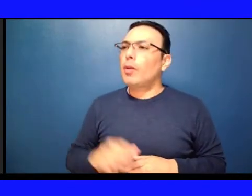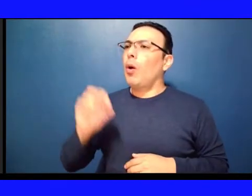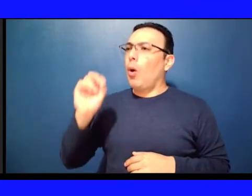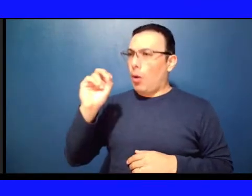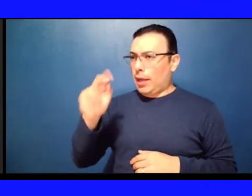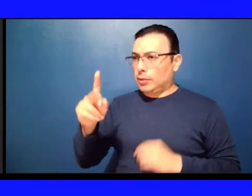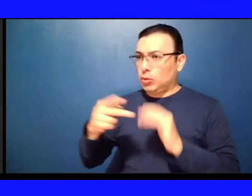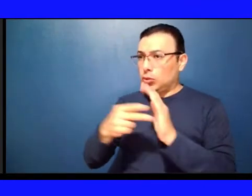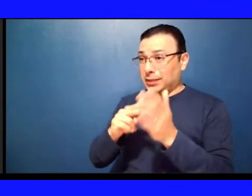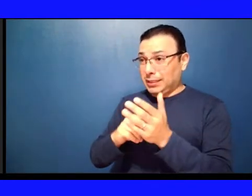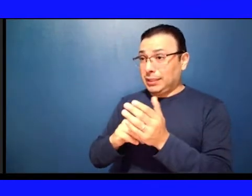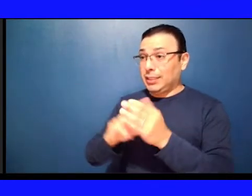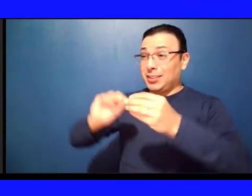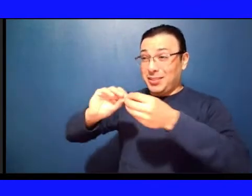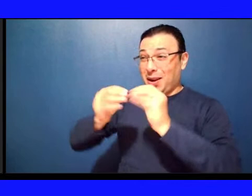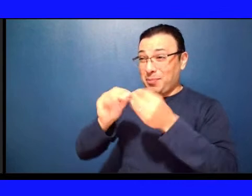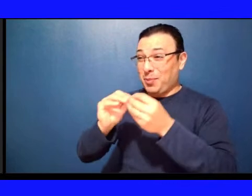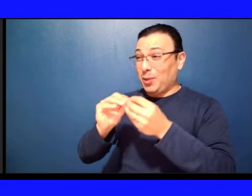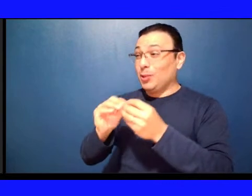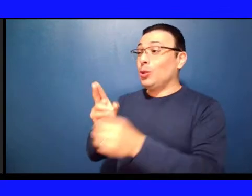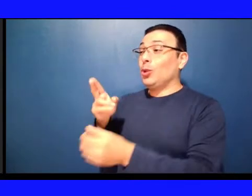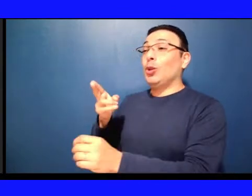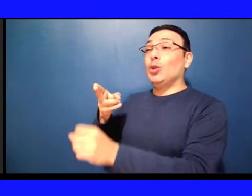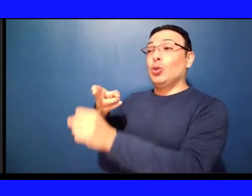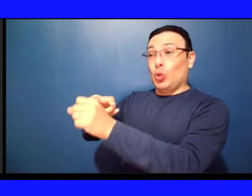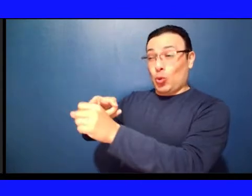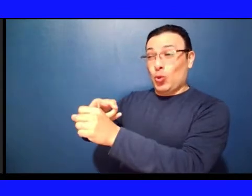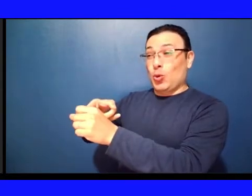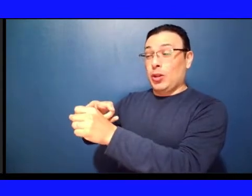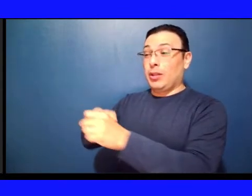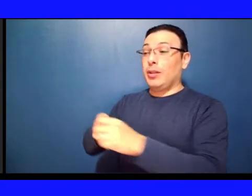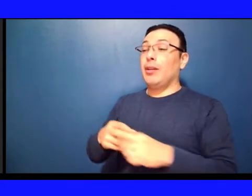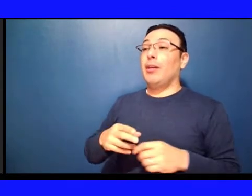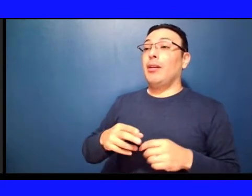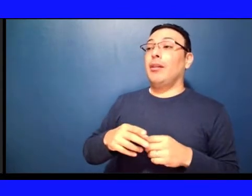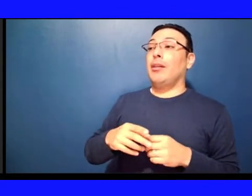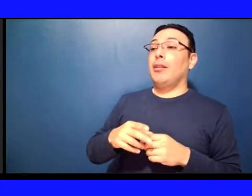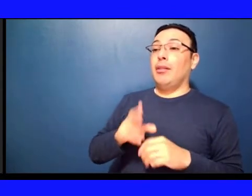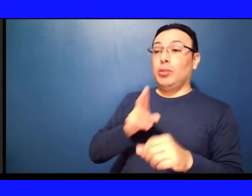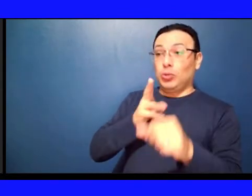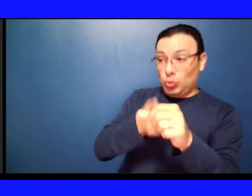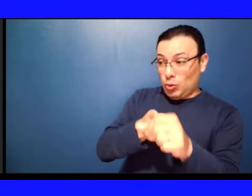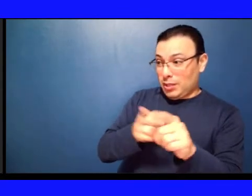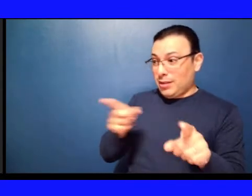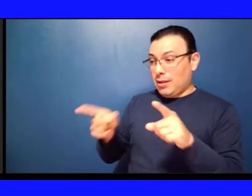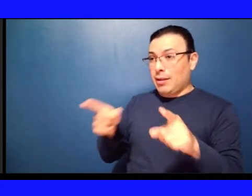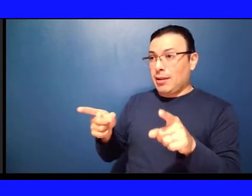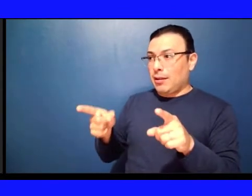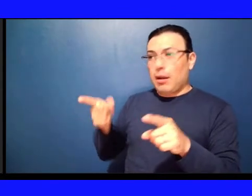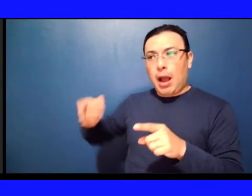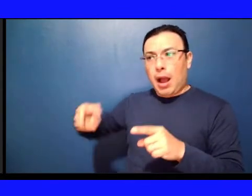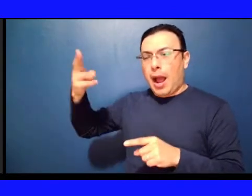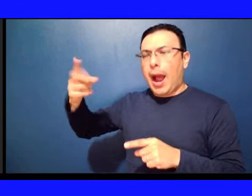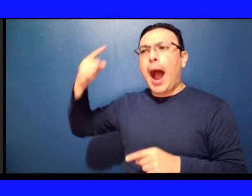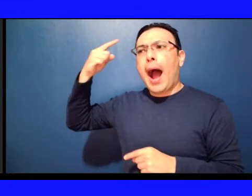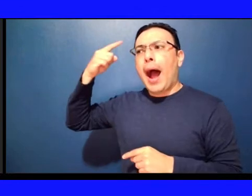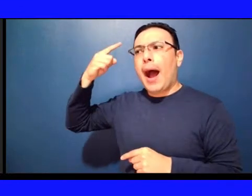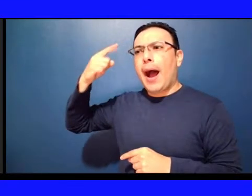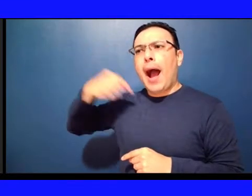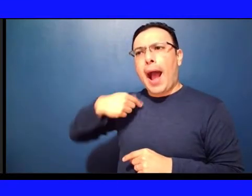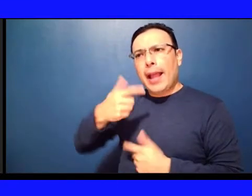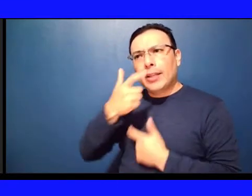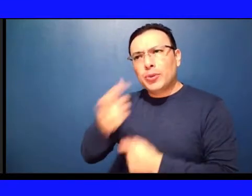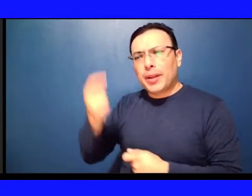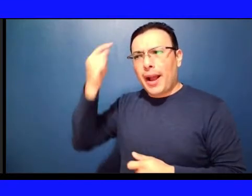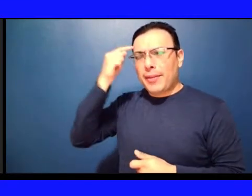activity. But so that's terrific. And on the target, I'm just curious, Eric, you made a comment that you're approaching